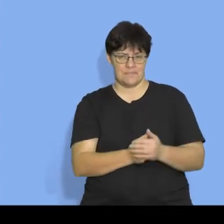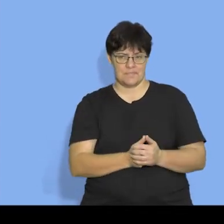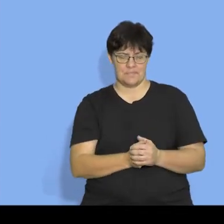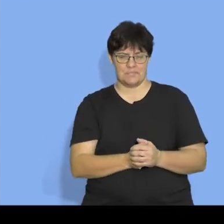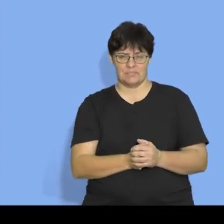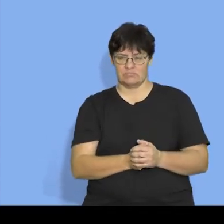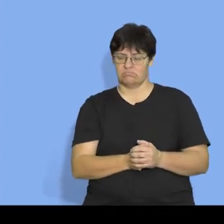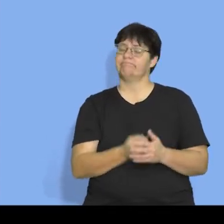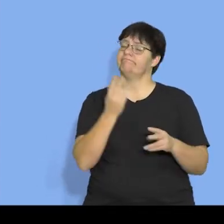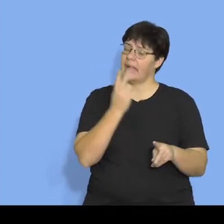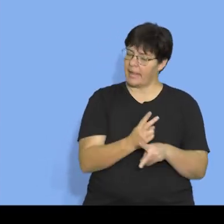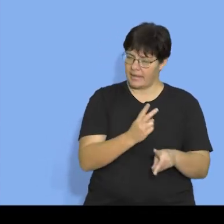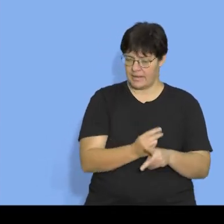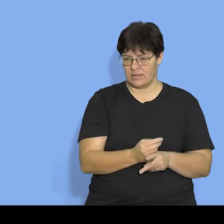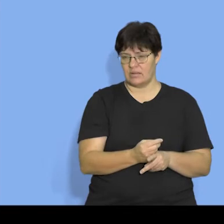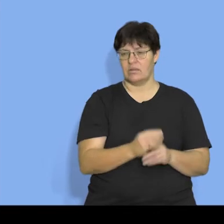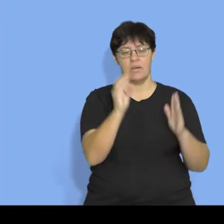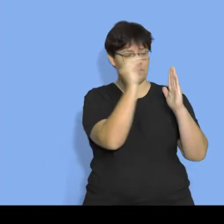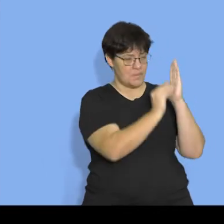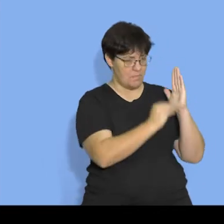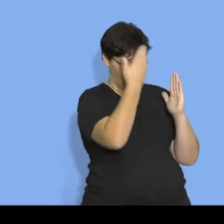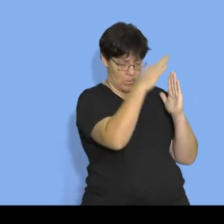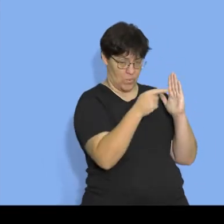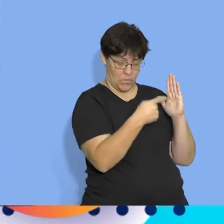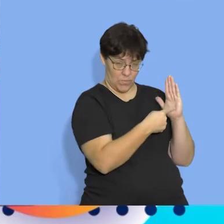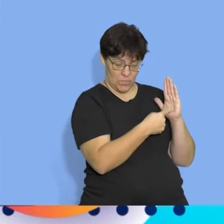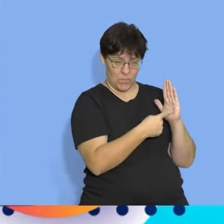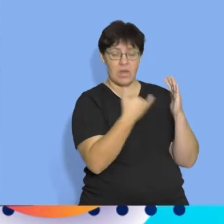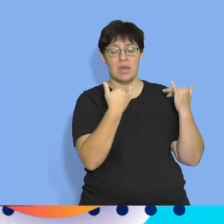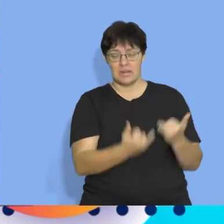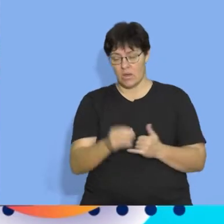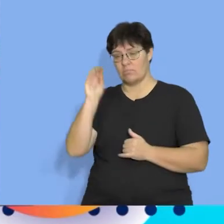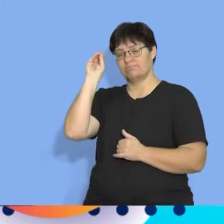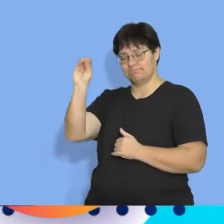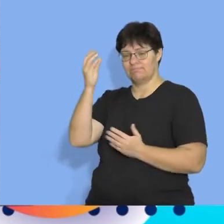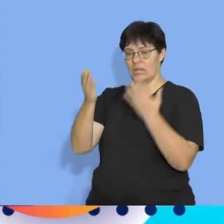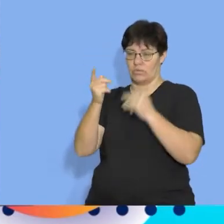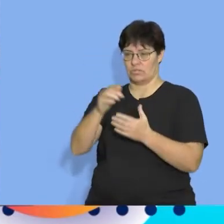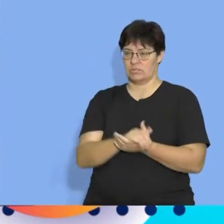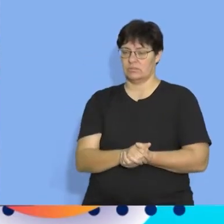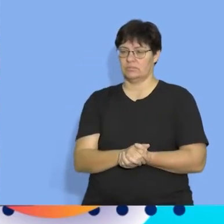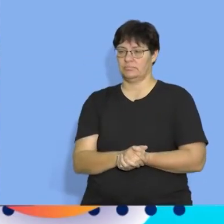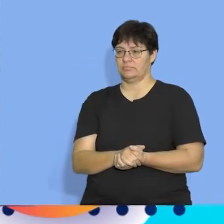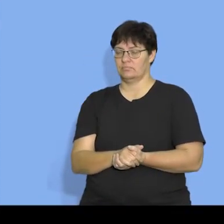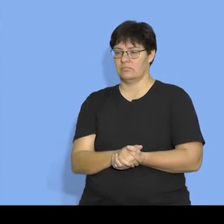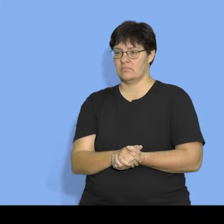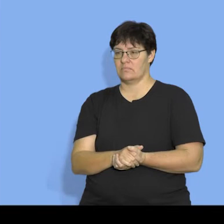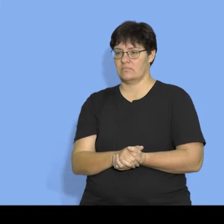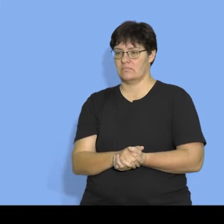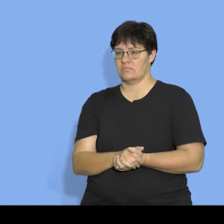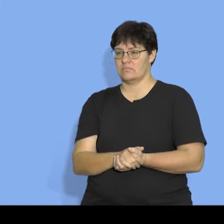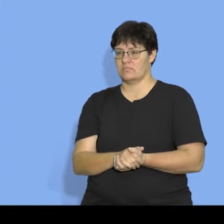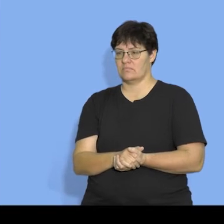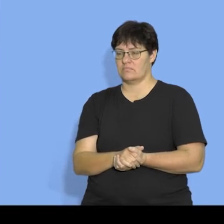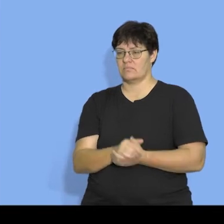time. So again, we've written down what we know. Now we're going to write the equation. So the equation